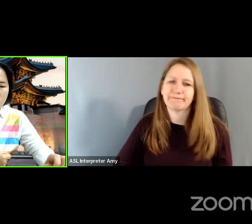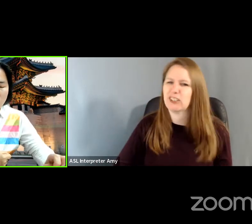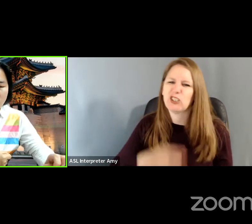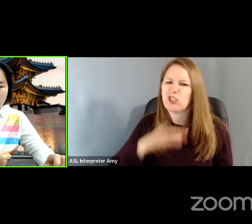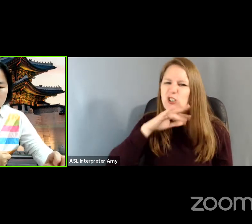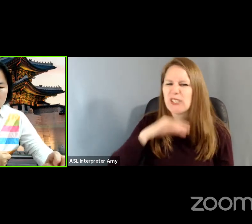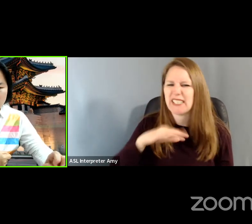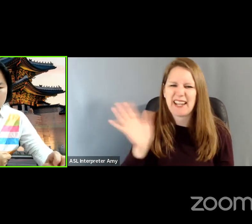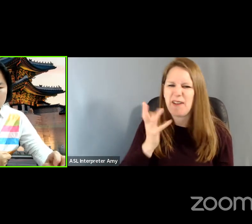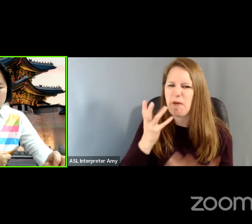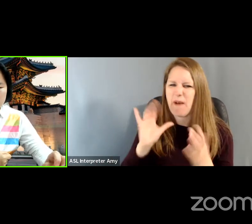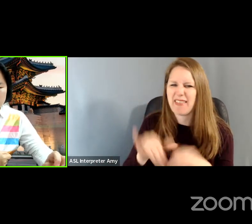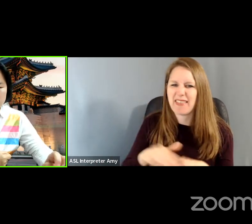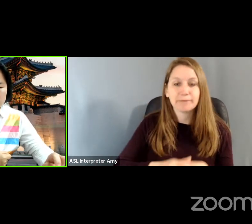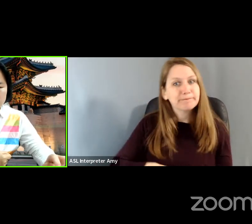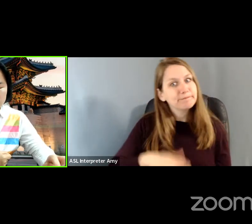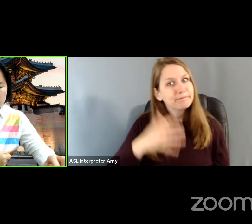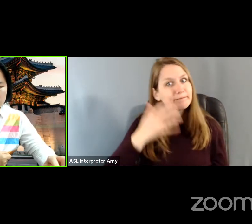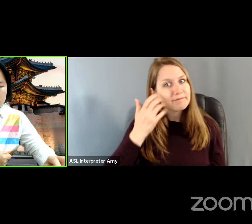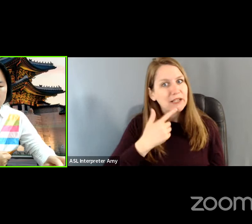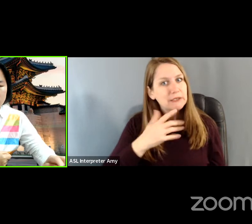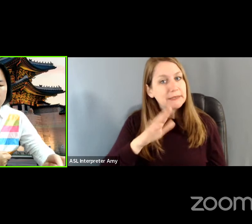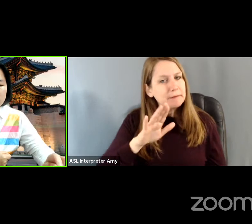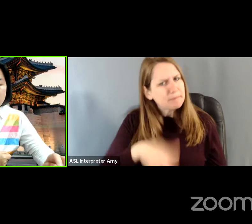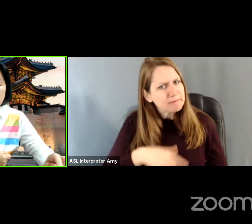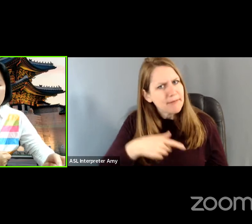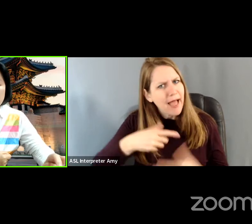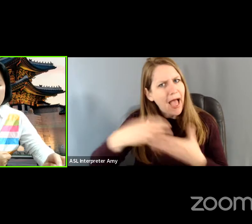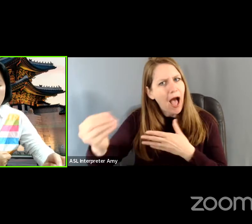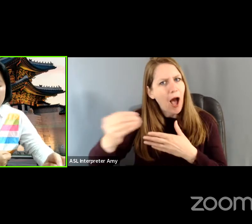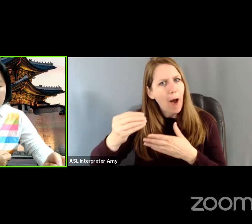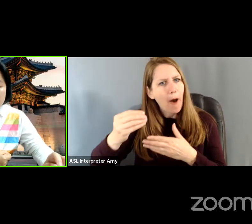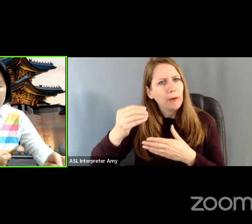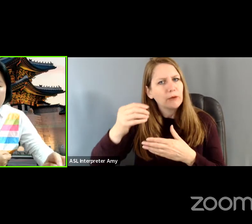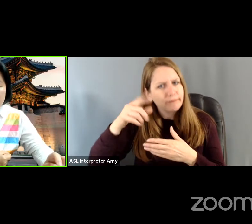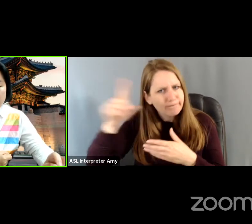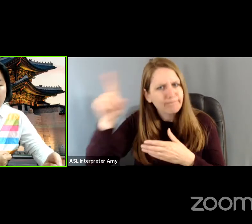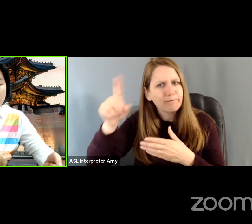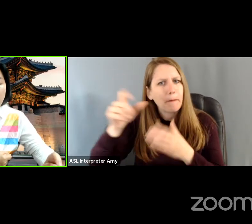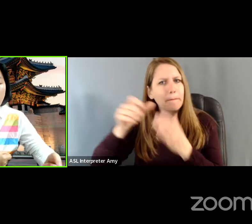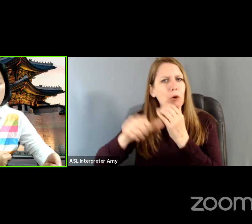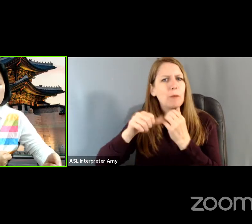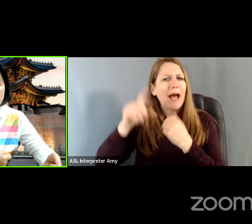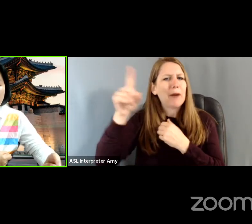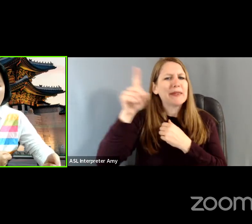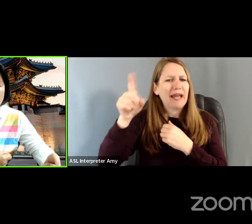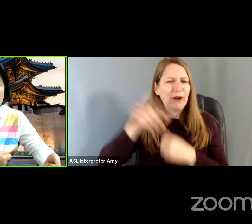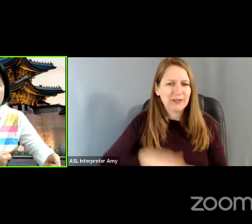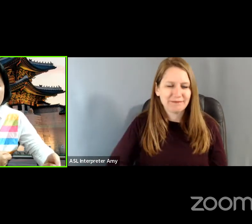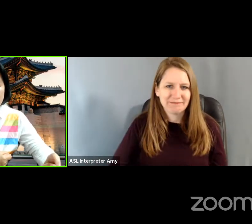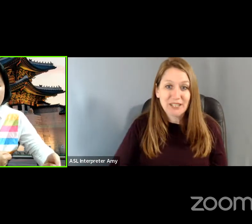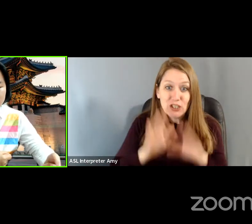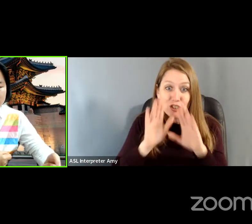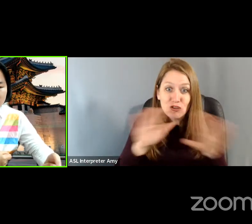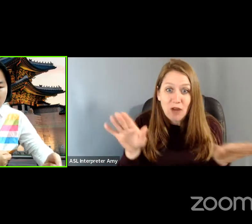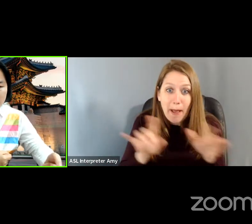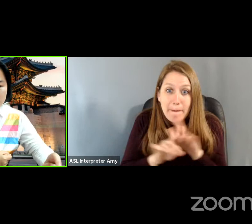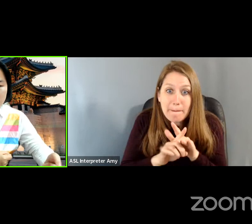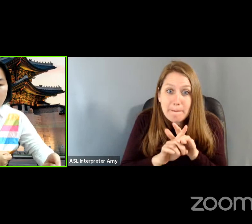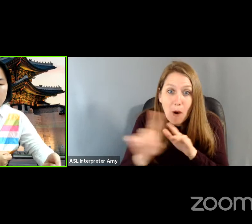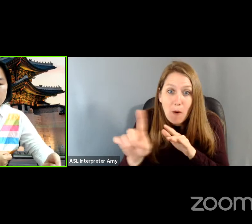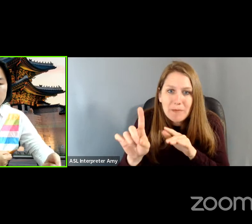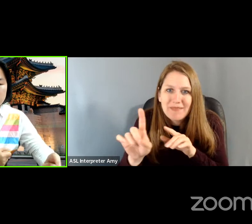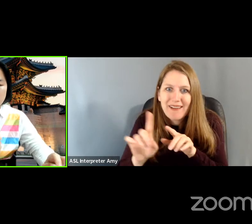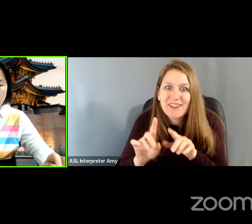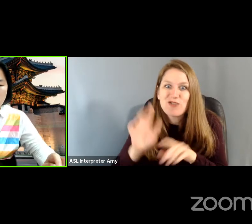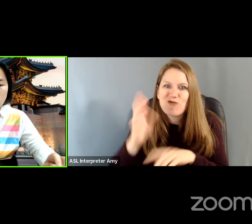Then go out and poop. Then the children quickly got out of the house and climbed